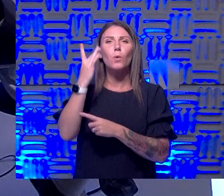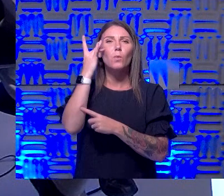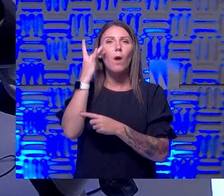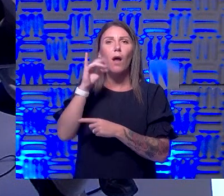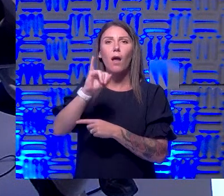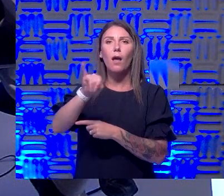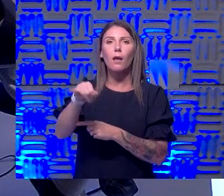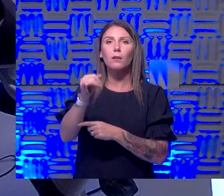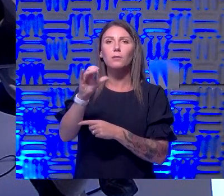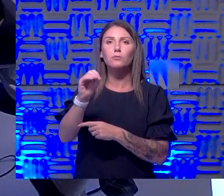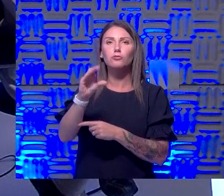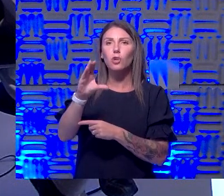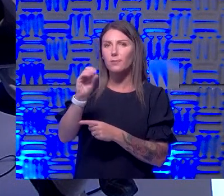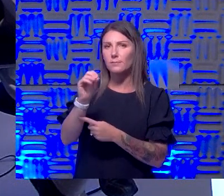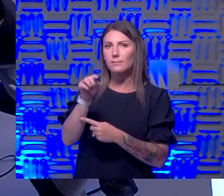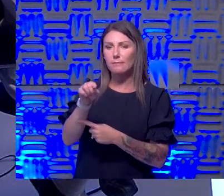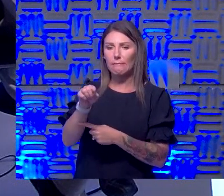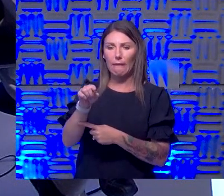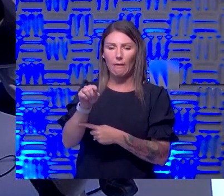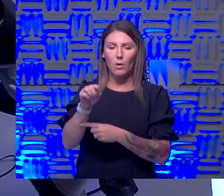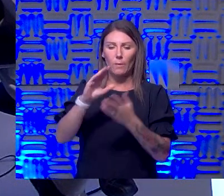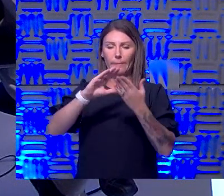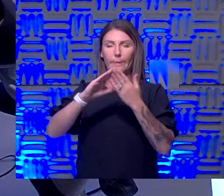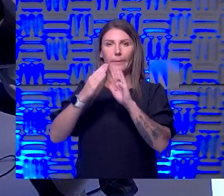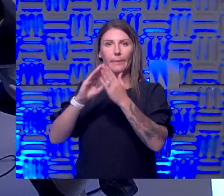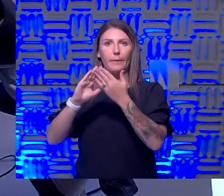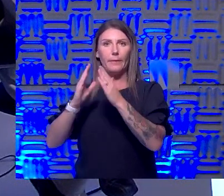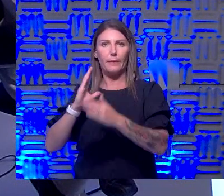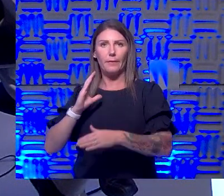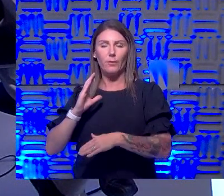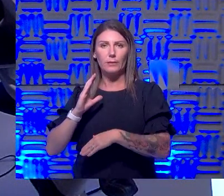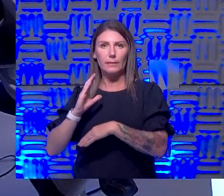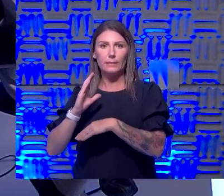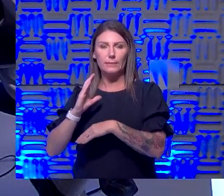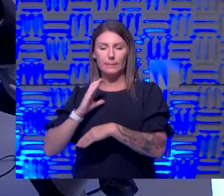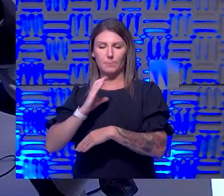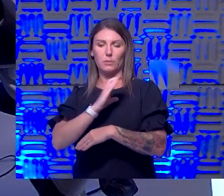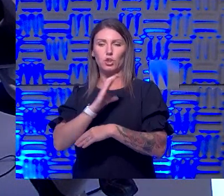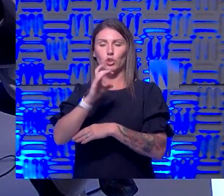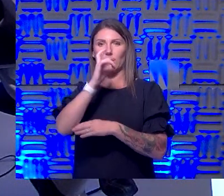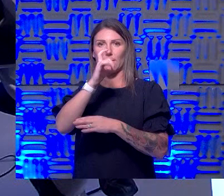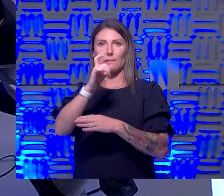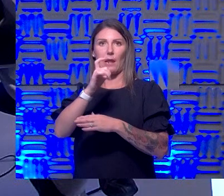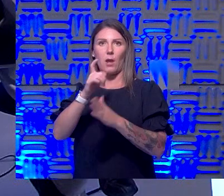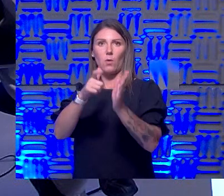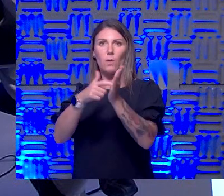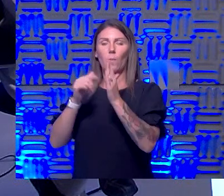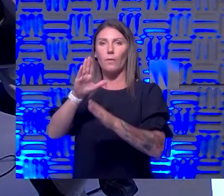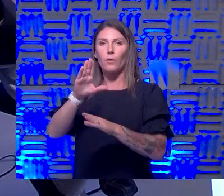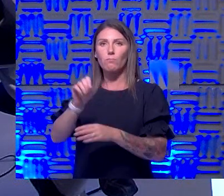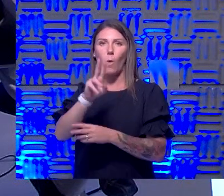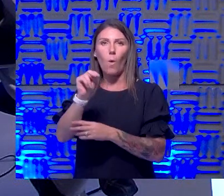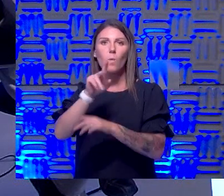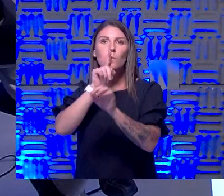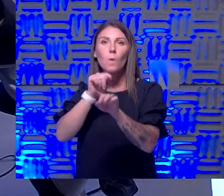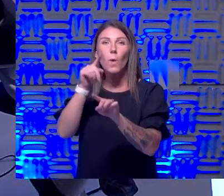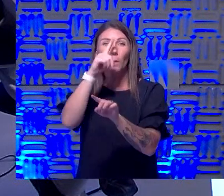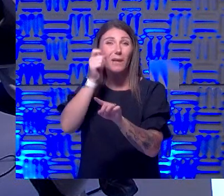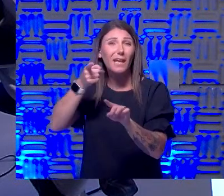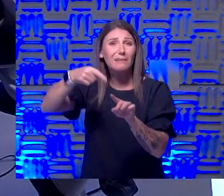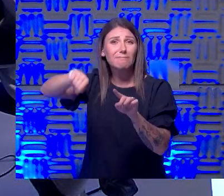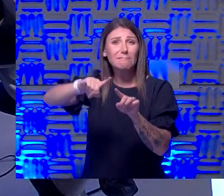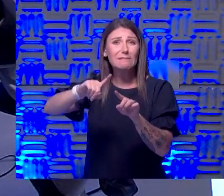County the county commissioners didn't issue their own mask wearing order. She's wondering if it was because